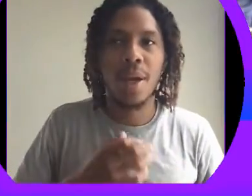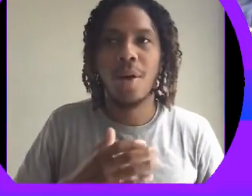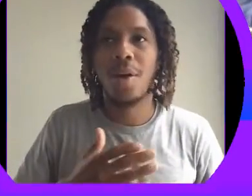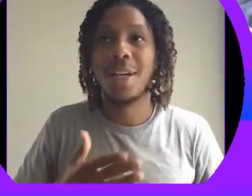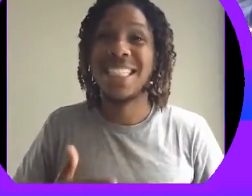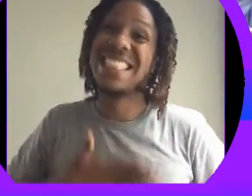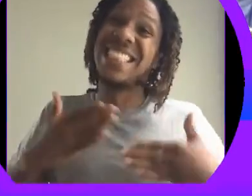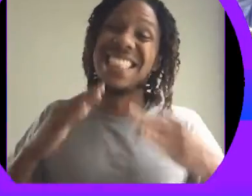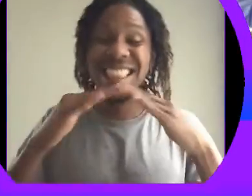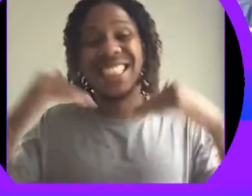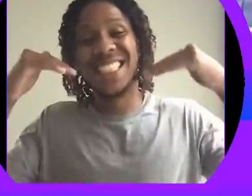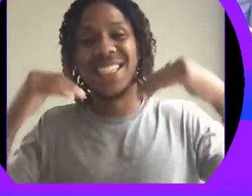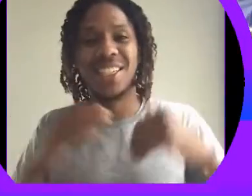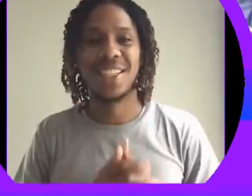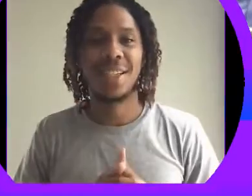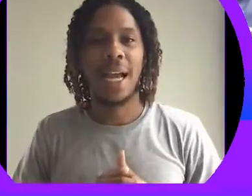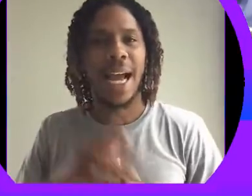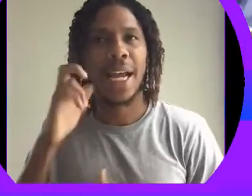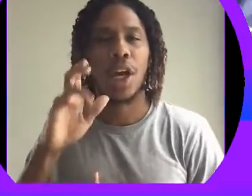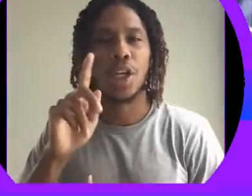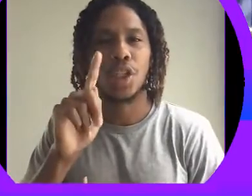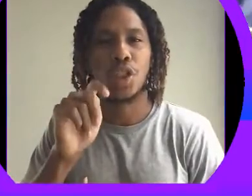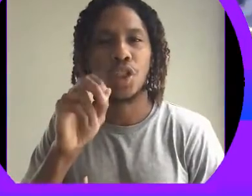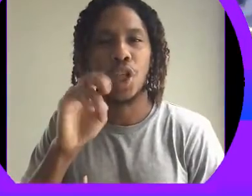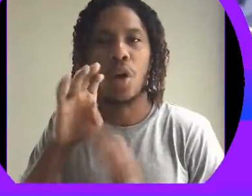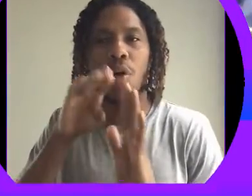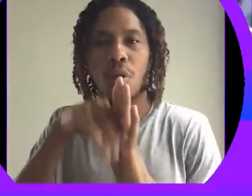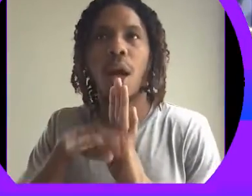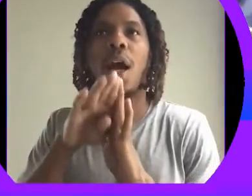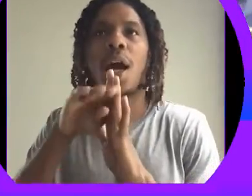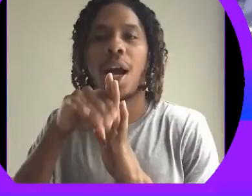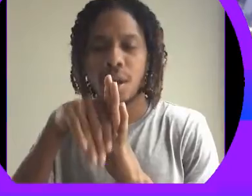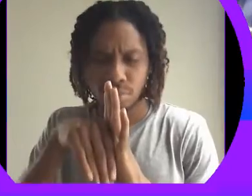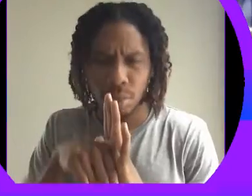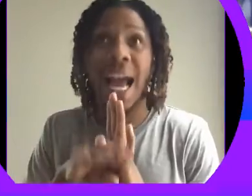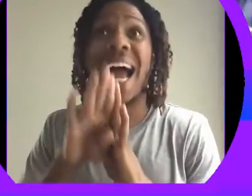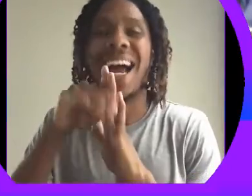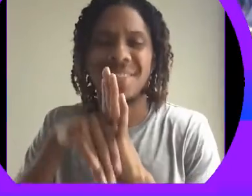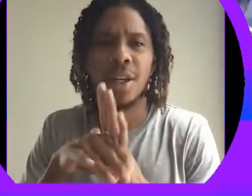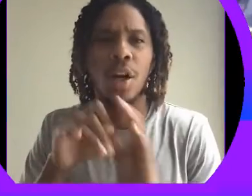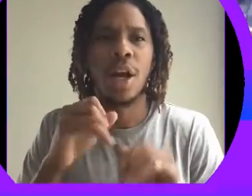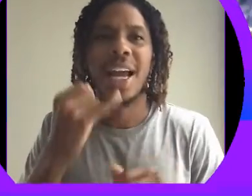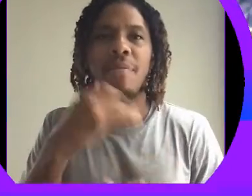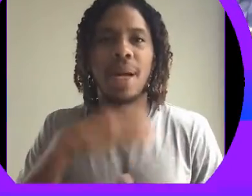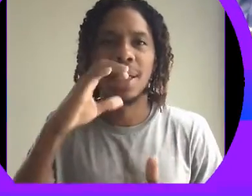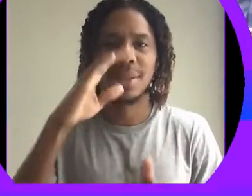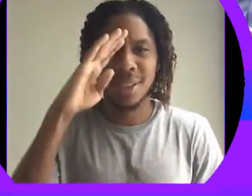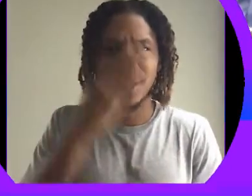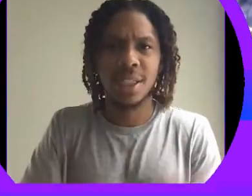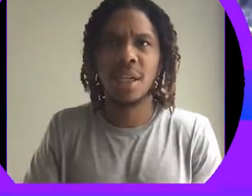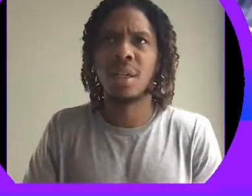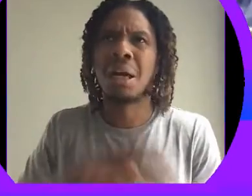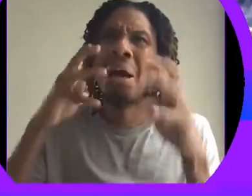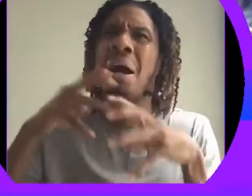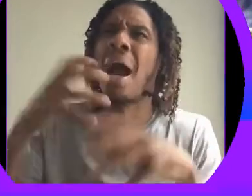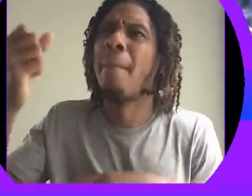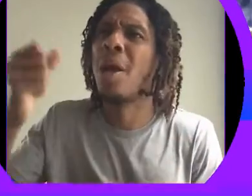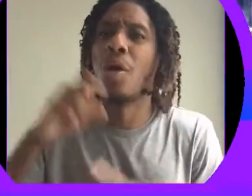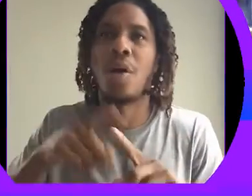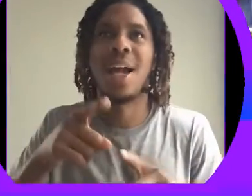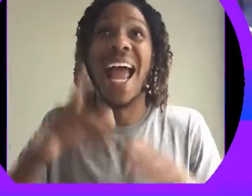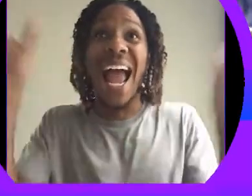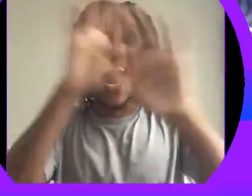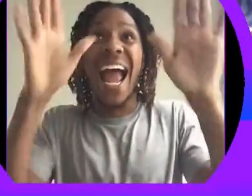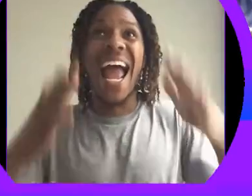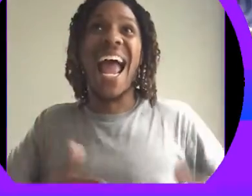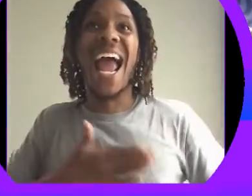joyful, and know what she's feeling on the tone of her voice. And my son too, where he's whining for milk or he's happy to see me. I read